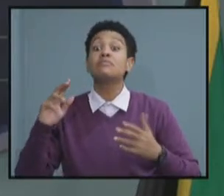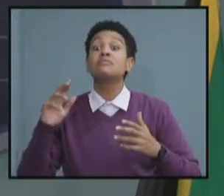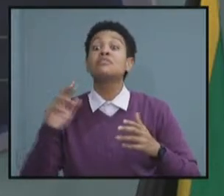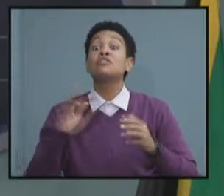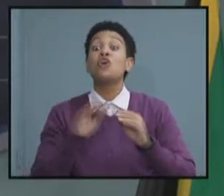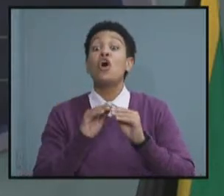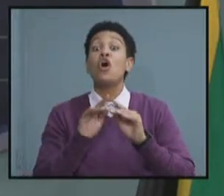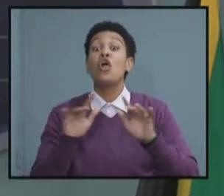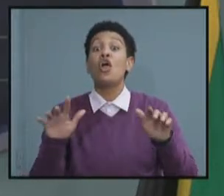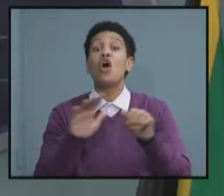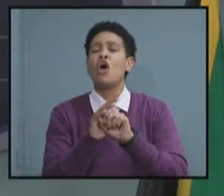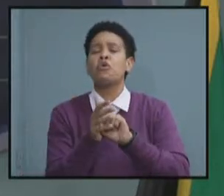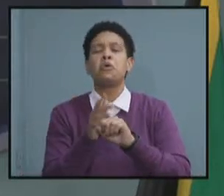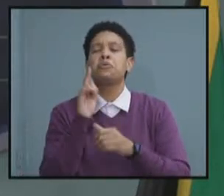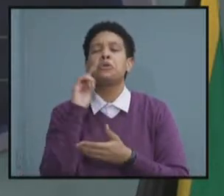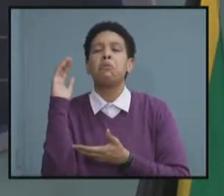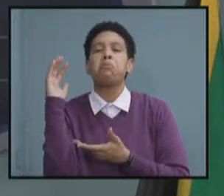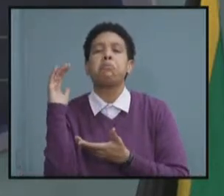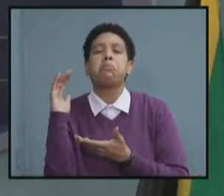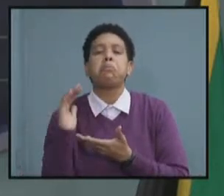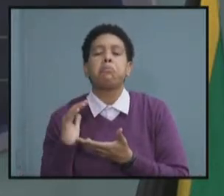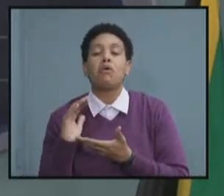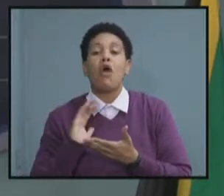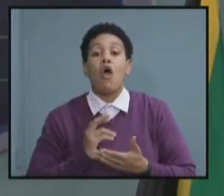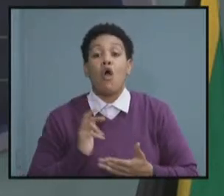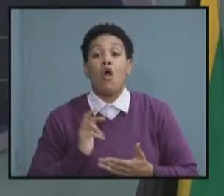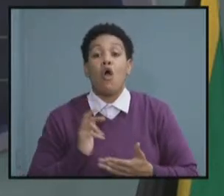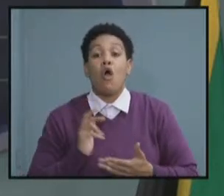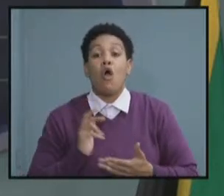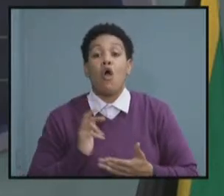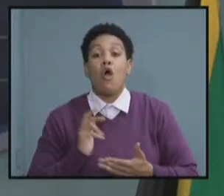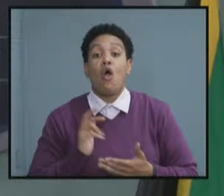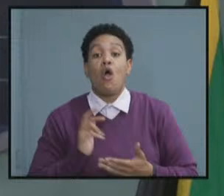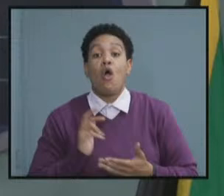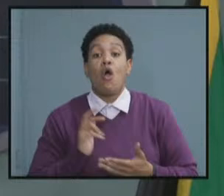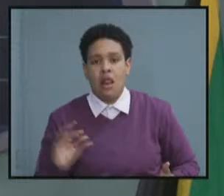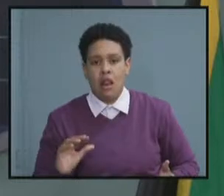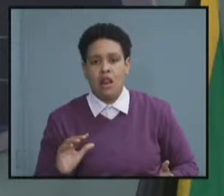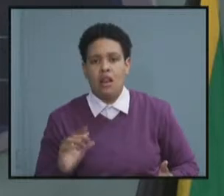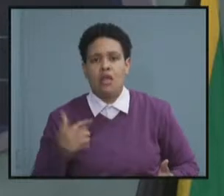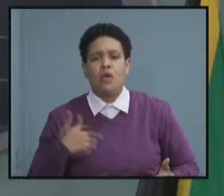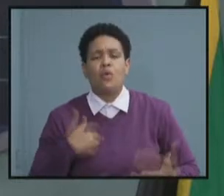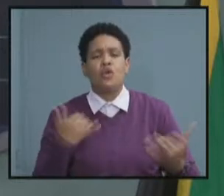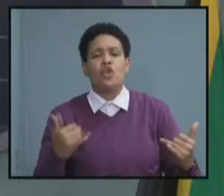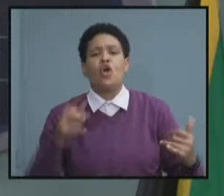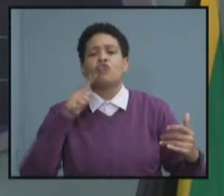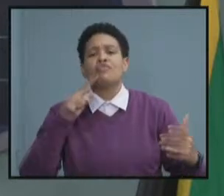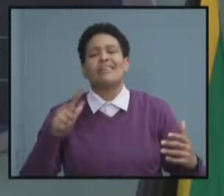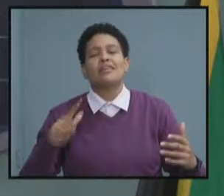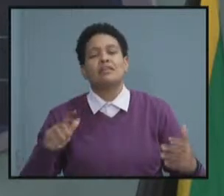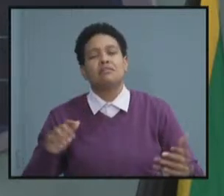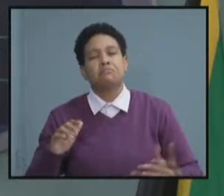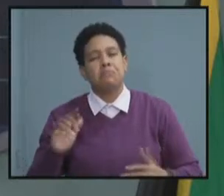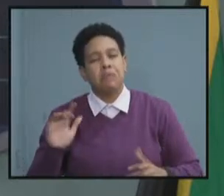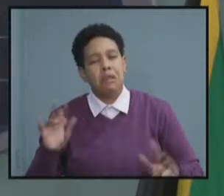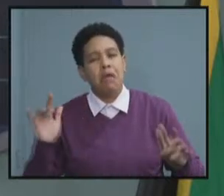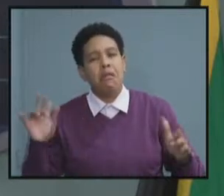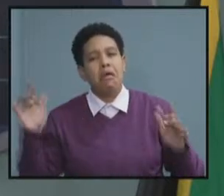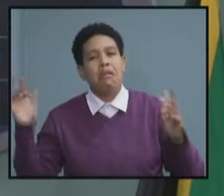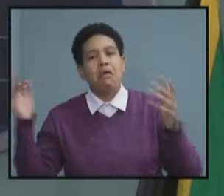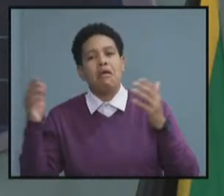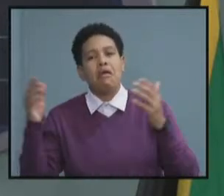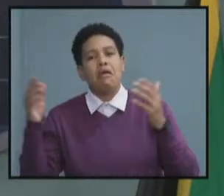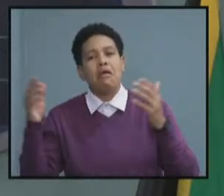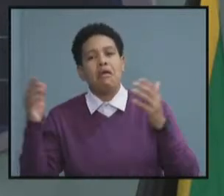cases and our reduced R0, we have gradually been relaxing some